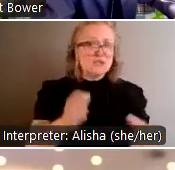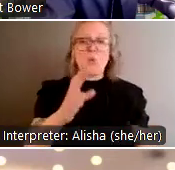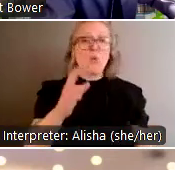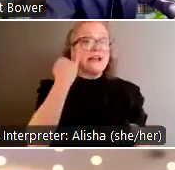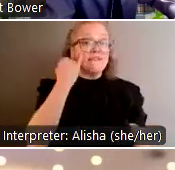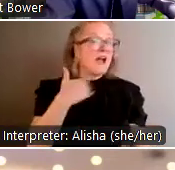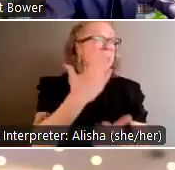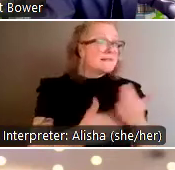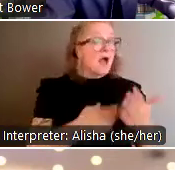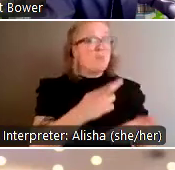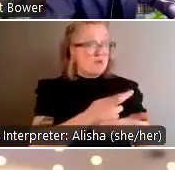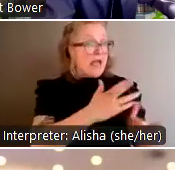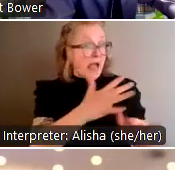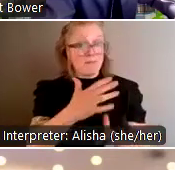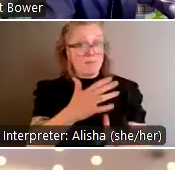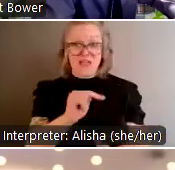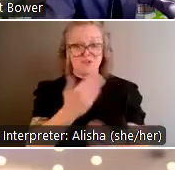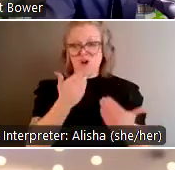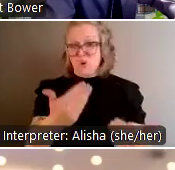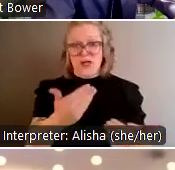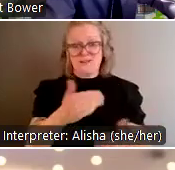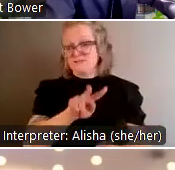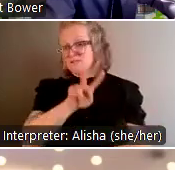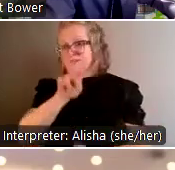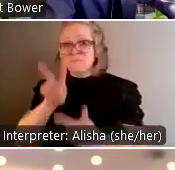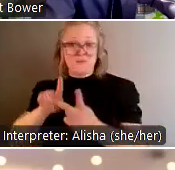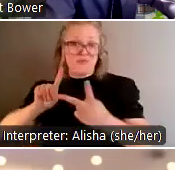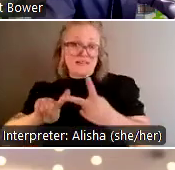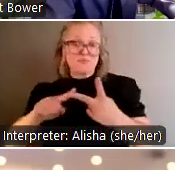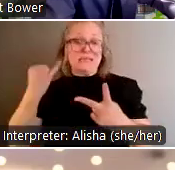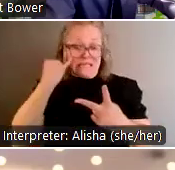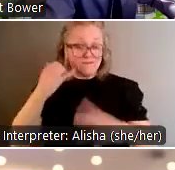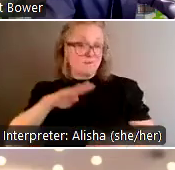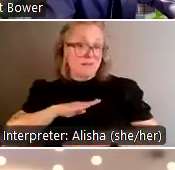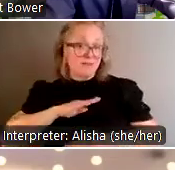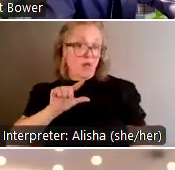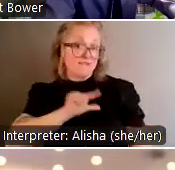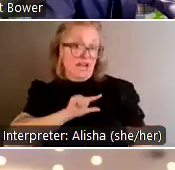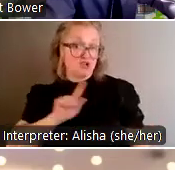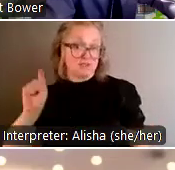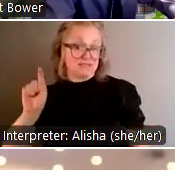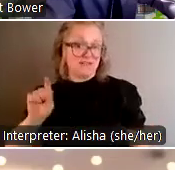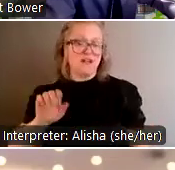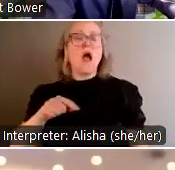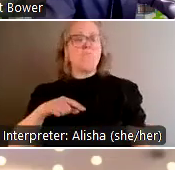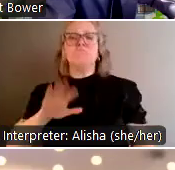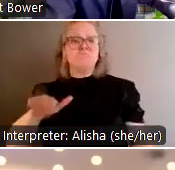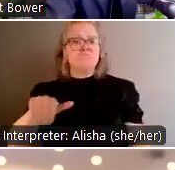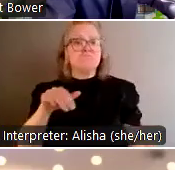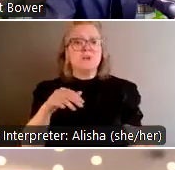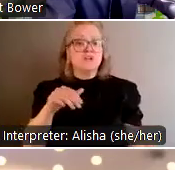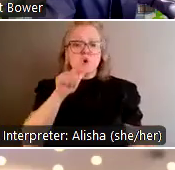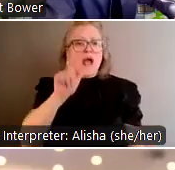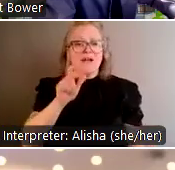to transition to the long care, assuming you meet those qualifications? Yes, you do not have to be in the